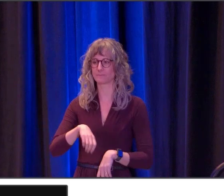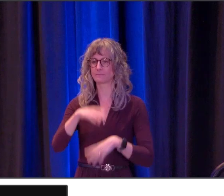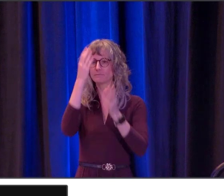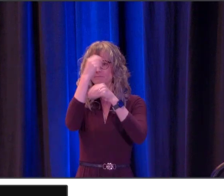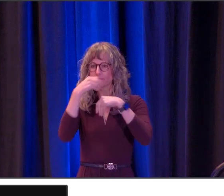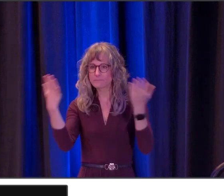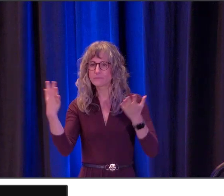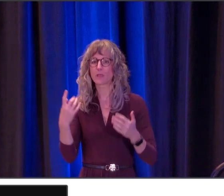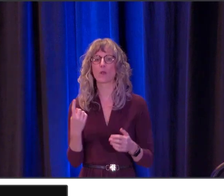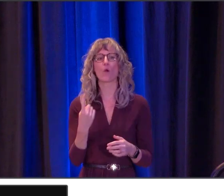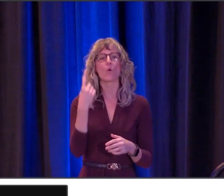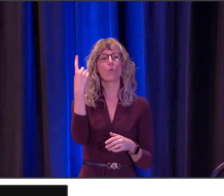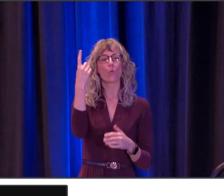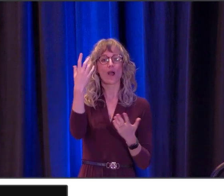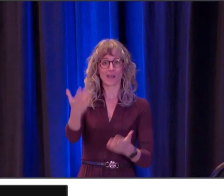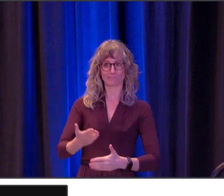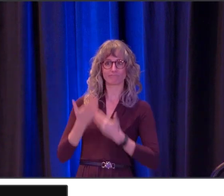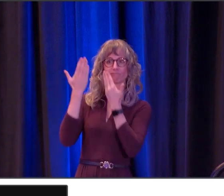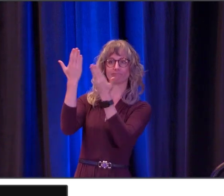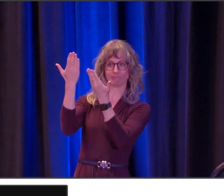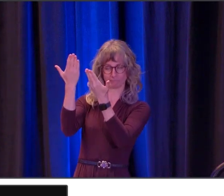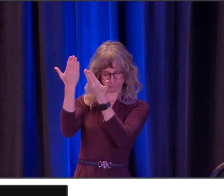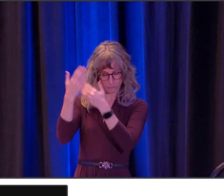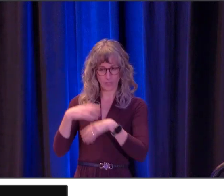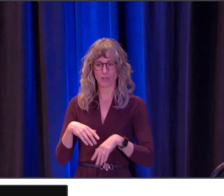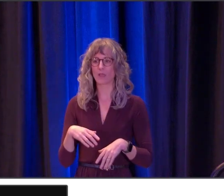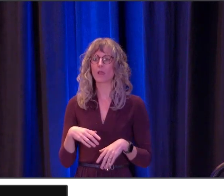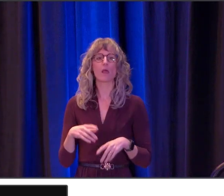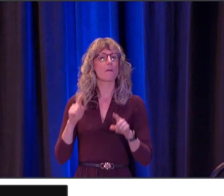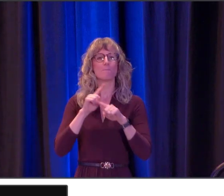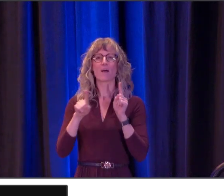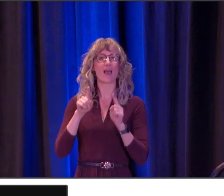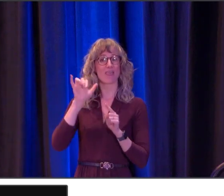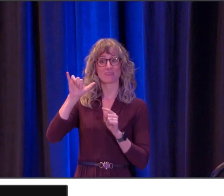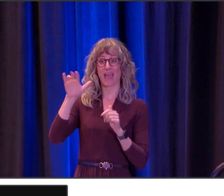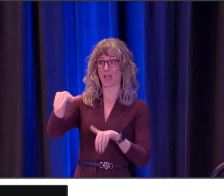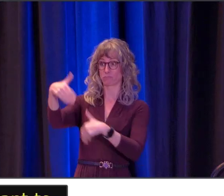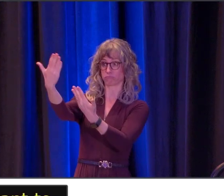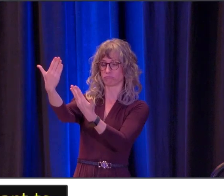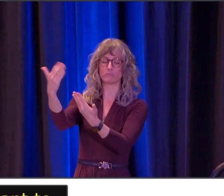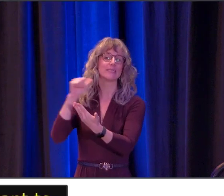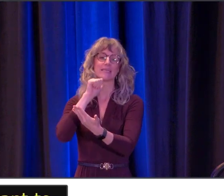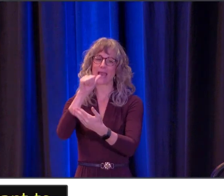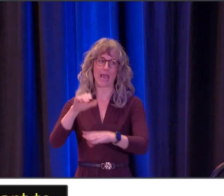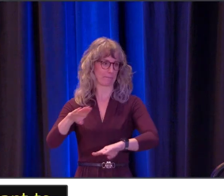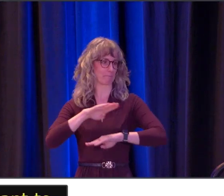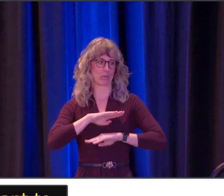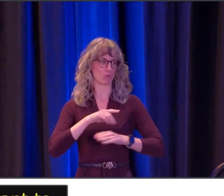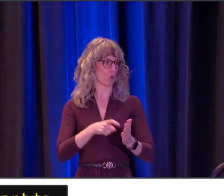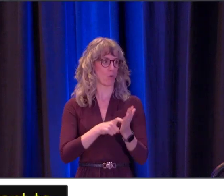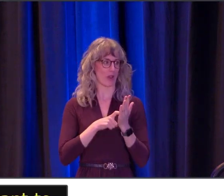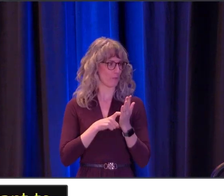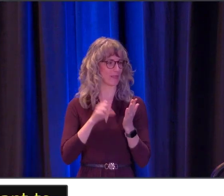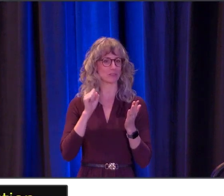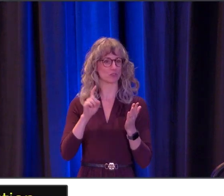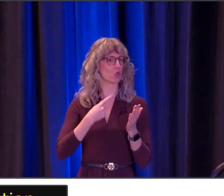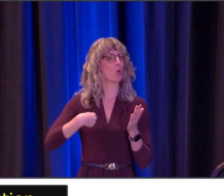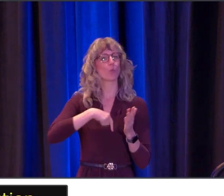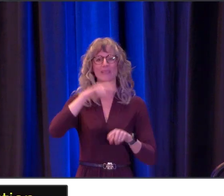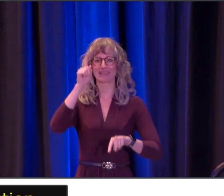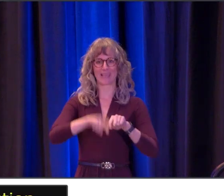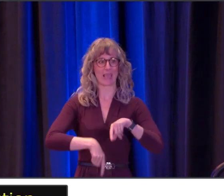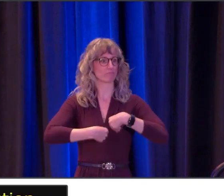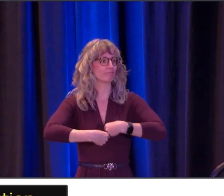one resolution submitted. However, it did not meet the requirements and did not proceed to the membership comment